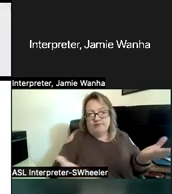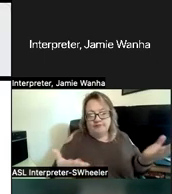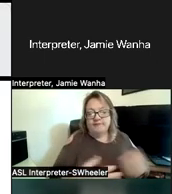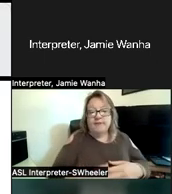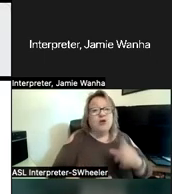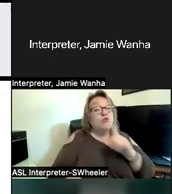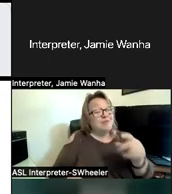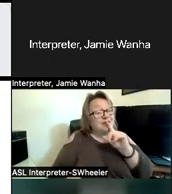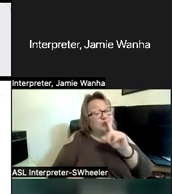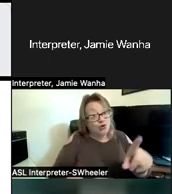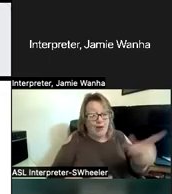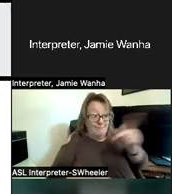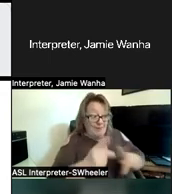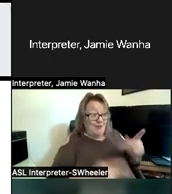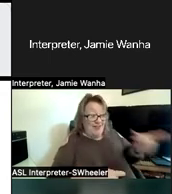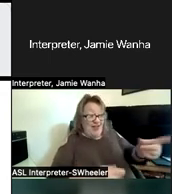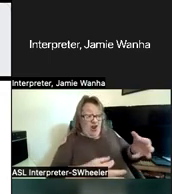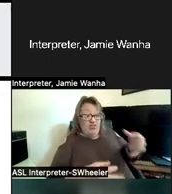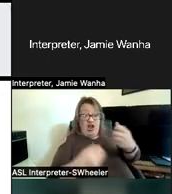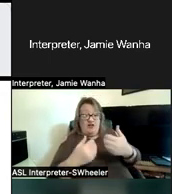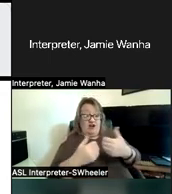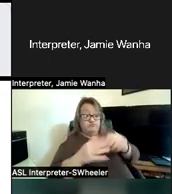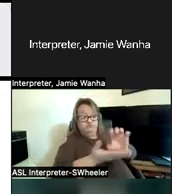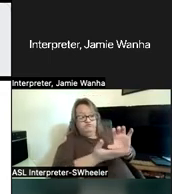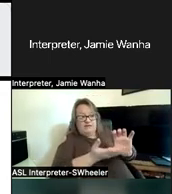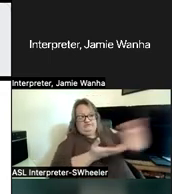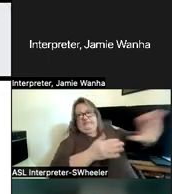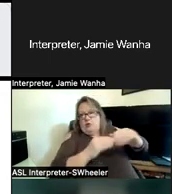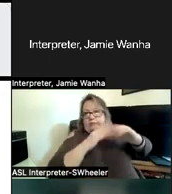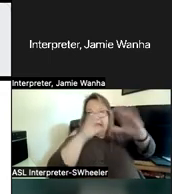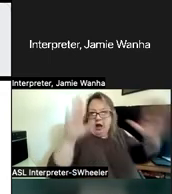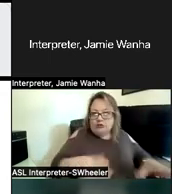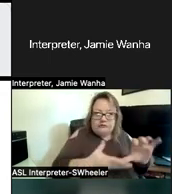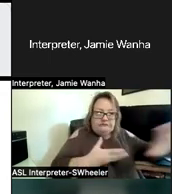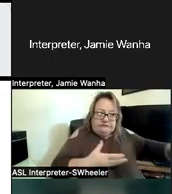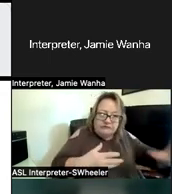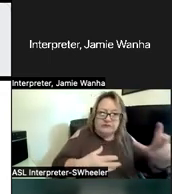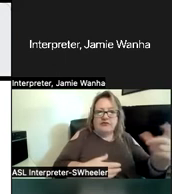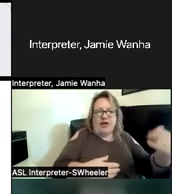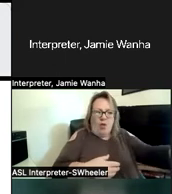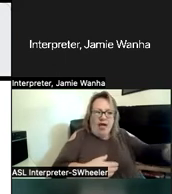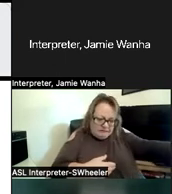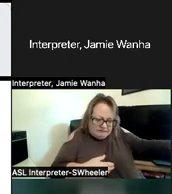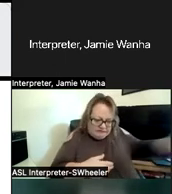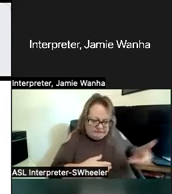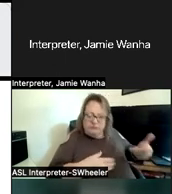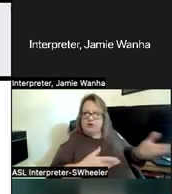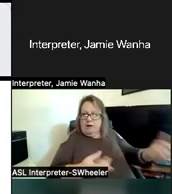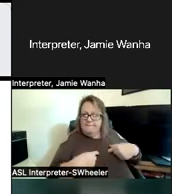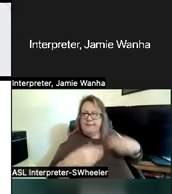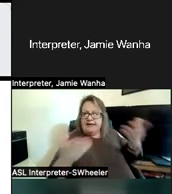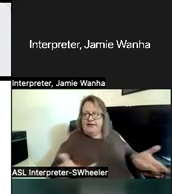make sure that the people that are displaced during these large scale disasters like an earthquake are going to have somewhere to go. That's what we're here